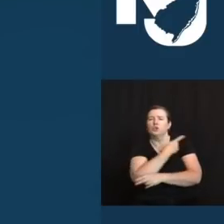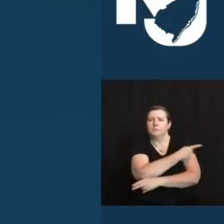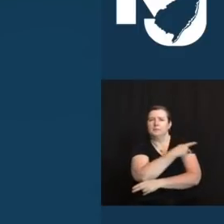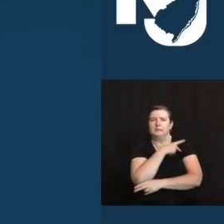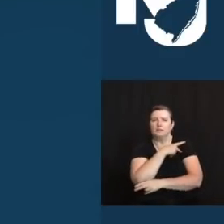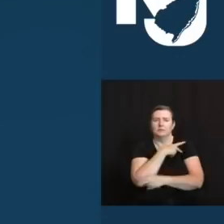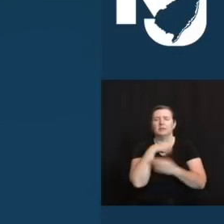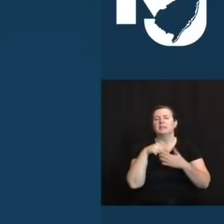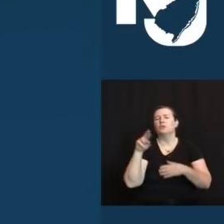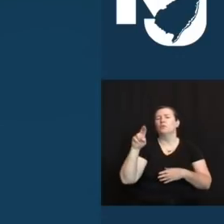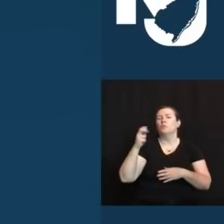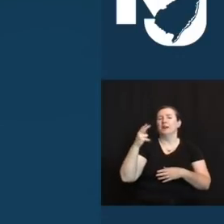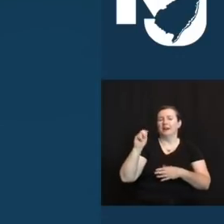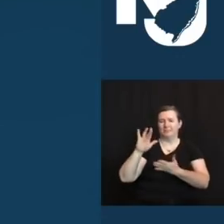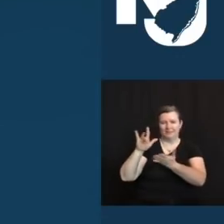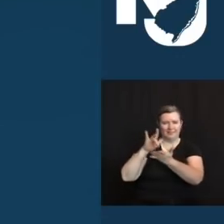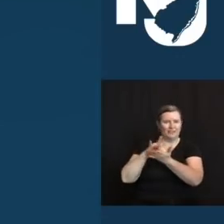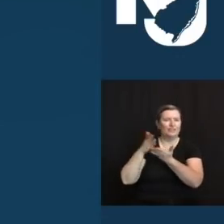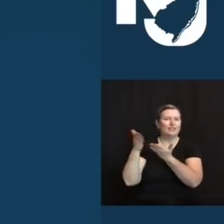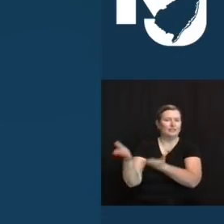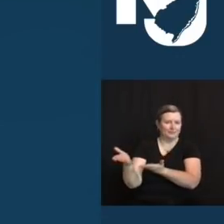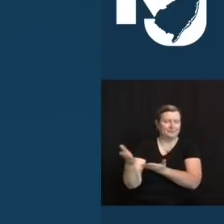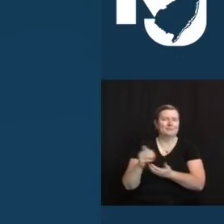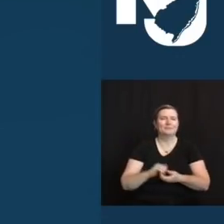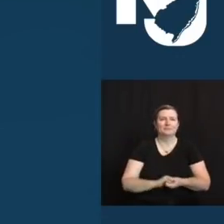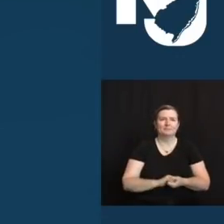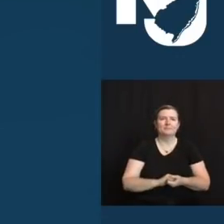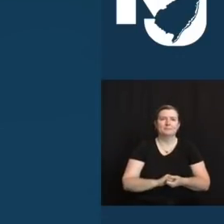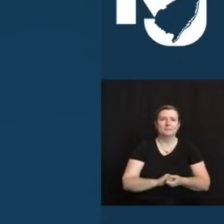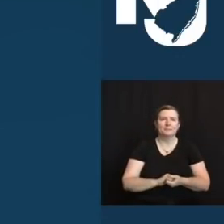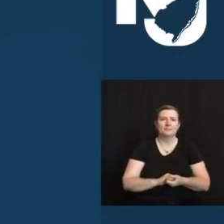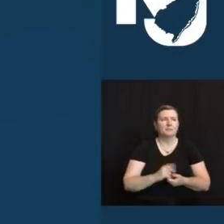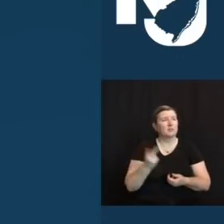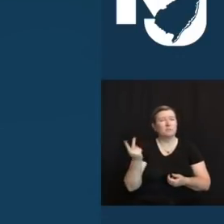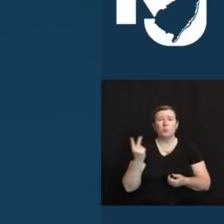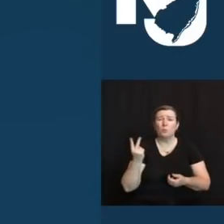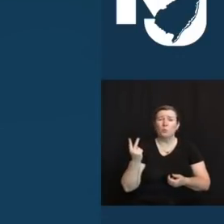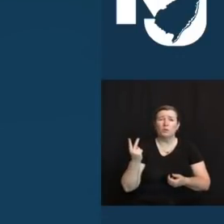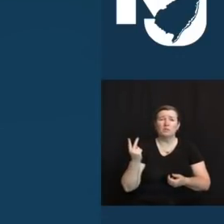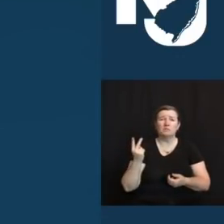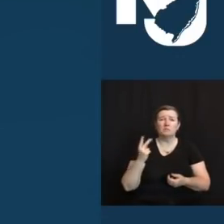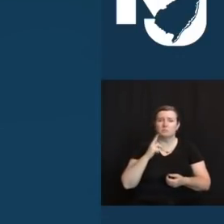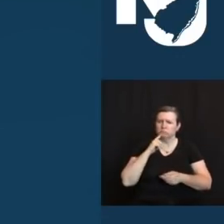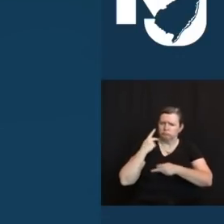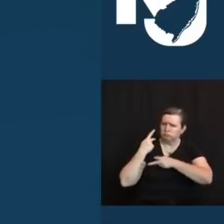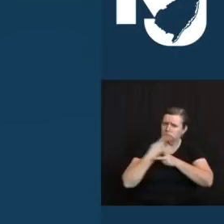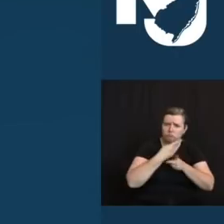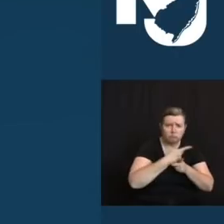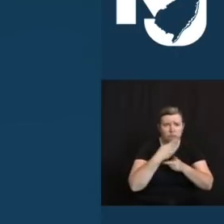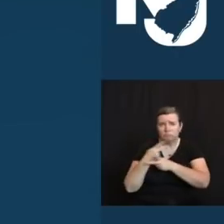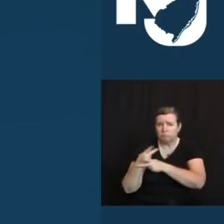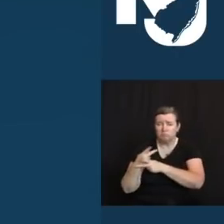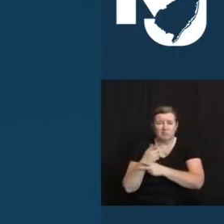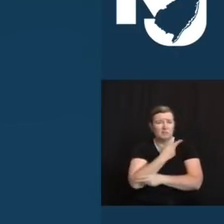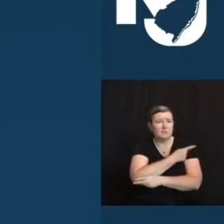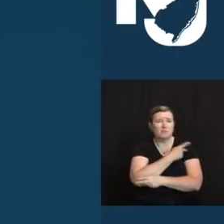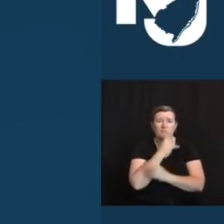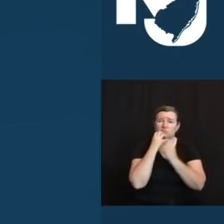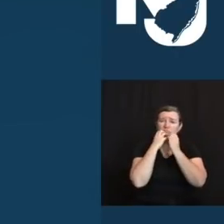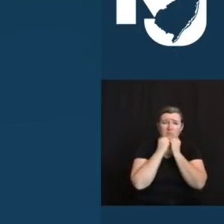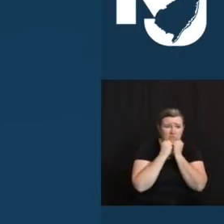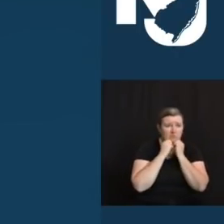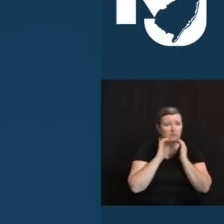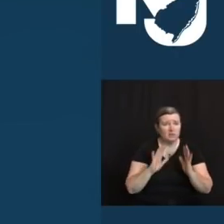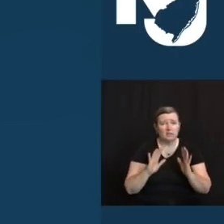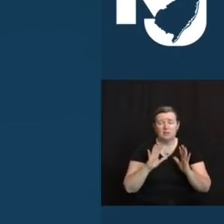Rehabilitation and Healthcare. They both cared deeply for the patients in their care and for their colleagues, and they